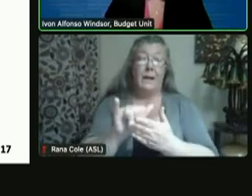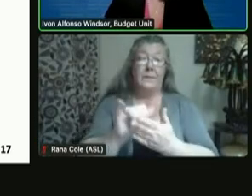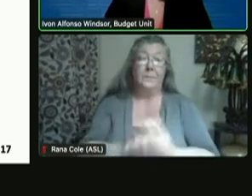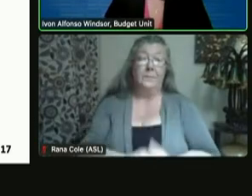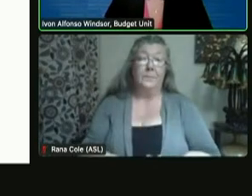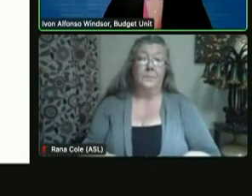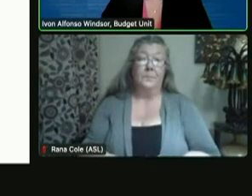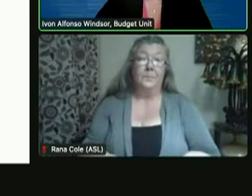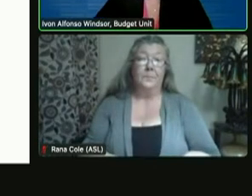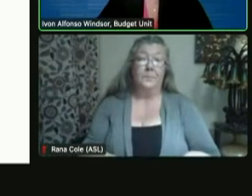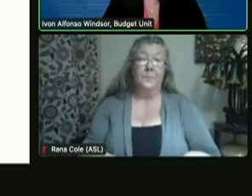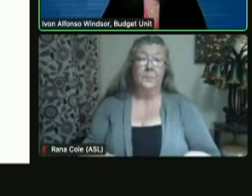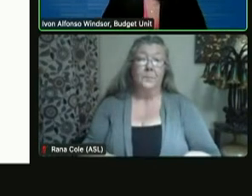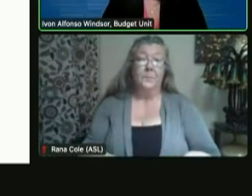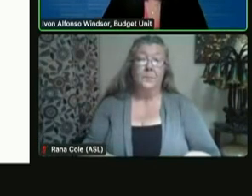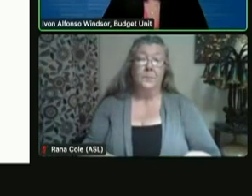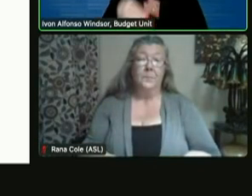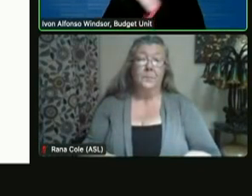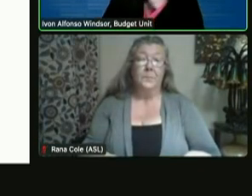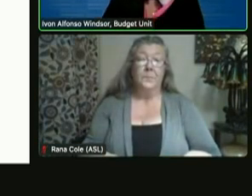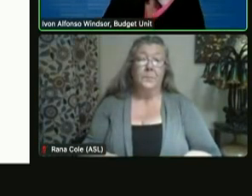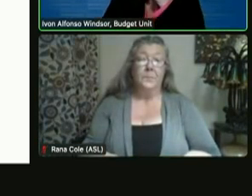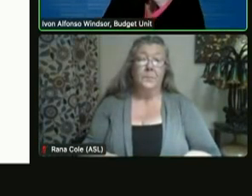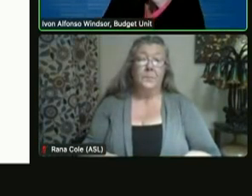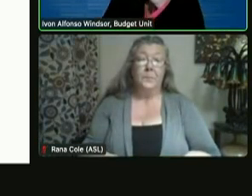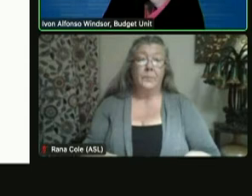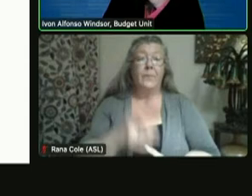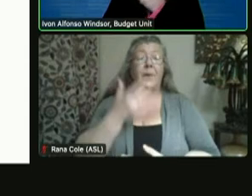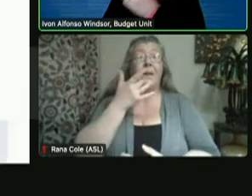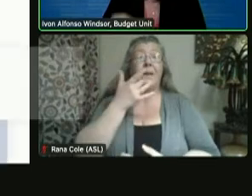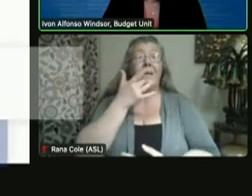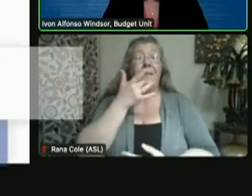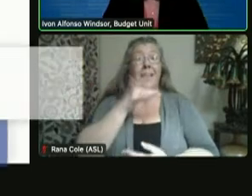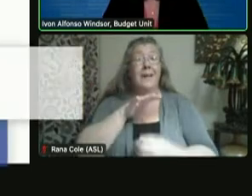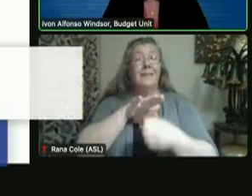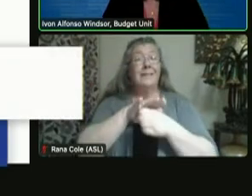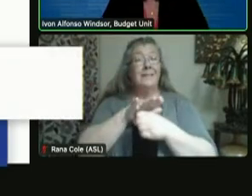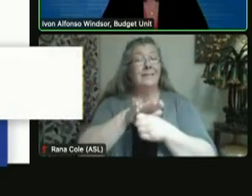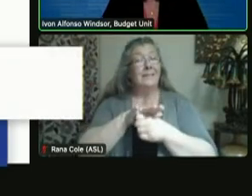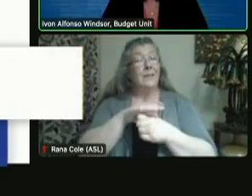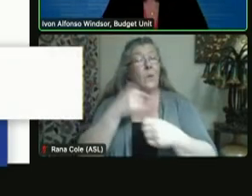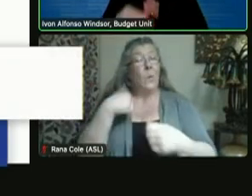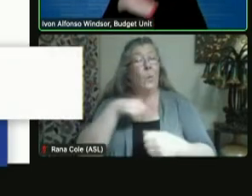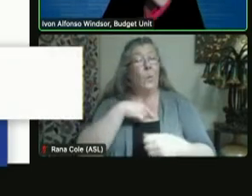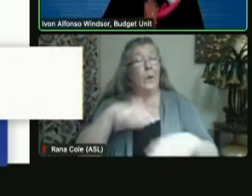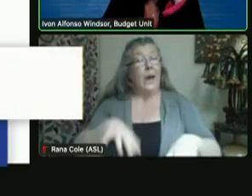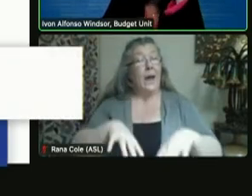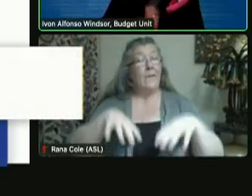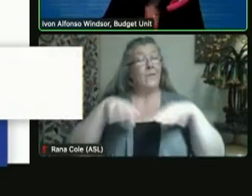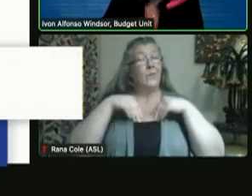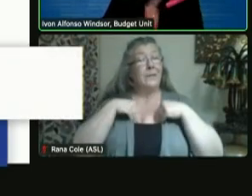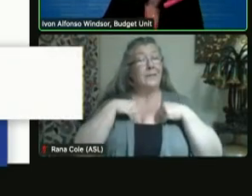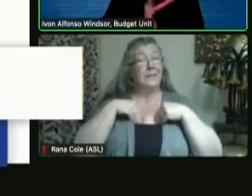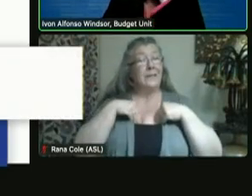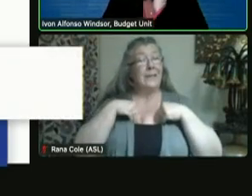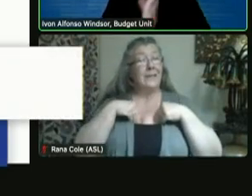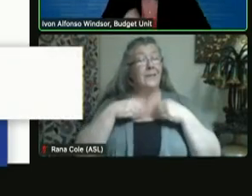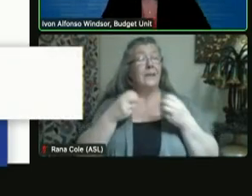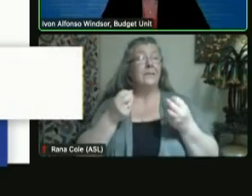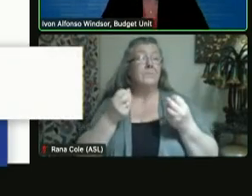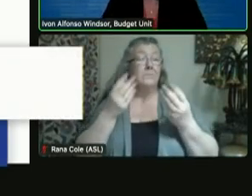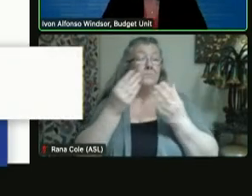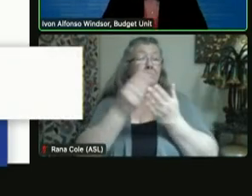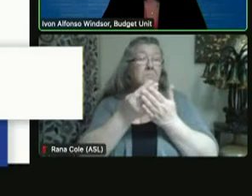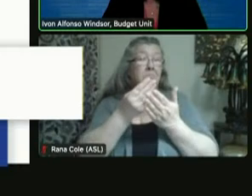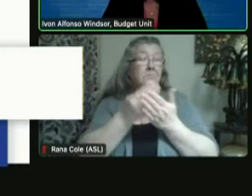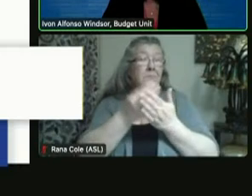Next slide, please. Luckily, we have received, and we've talked about this before, an unprecedented amount of federal funding